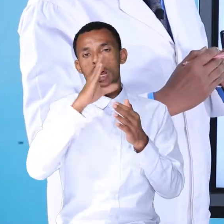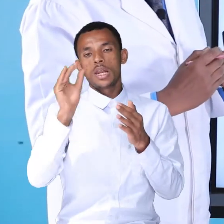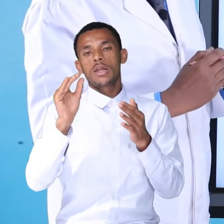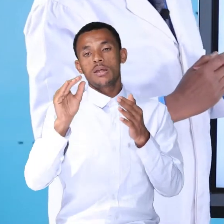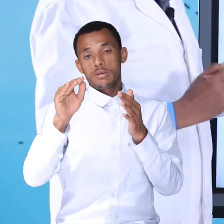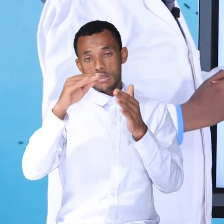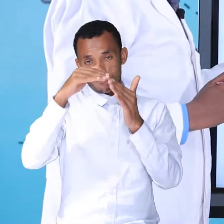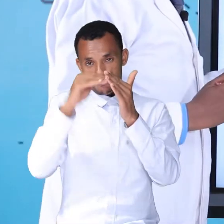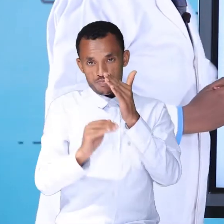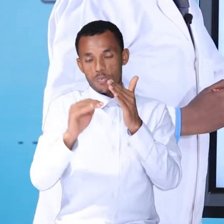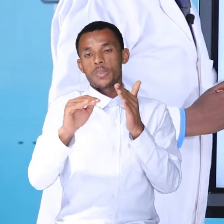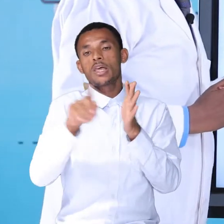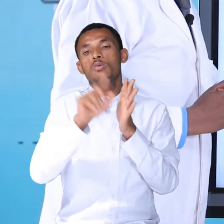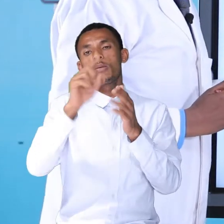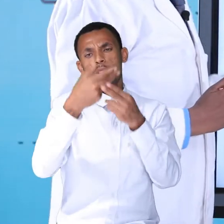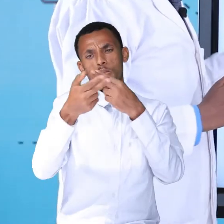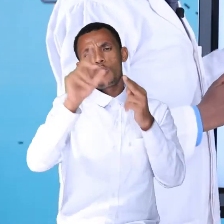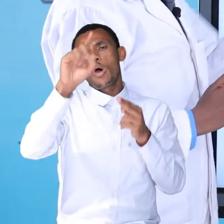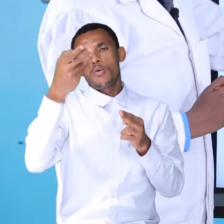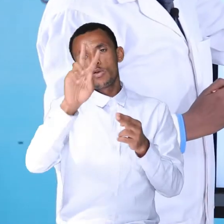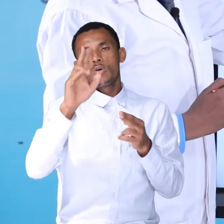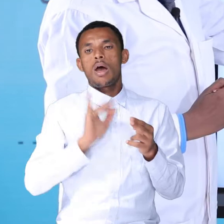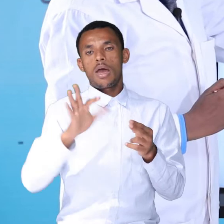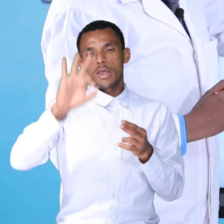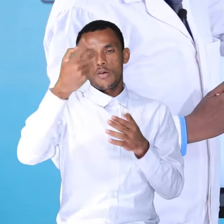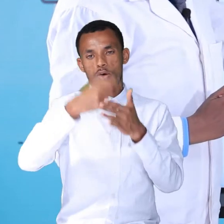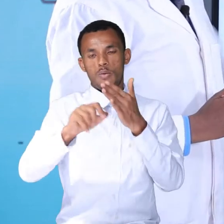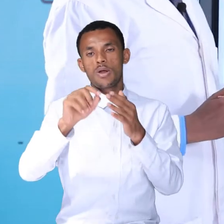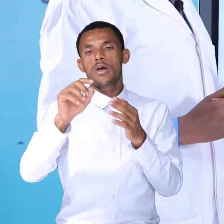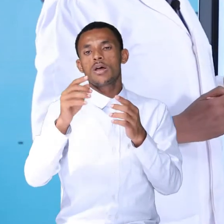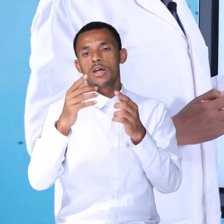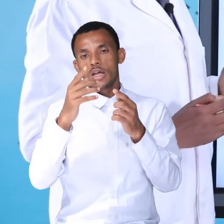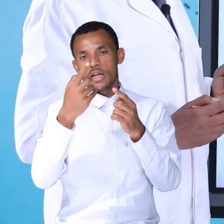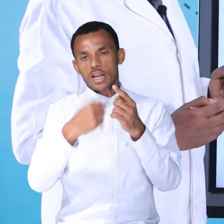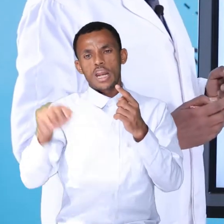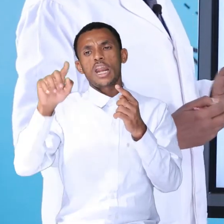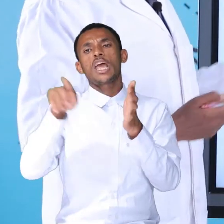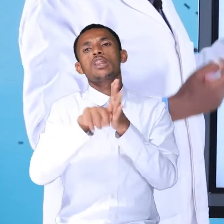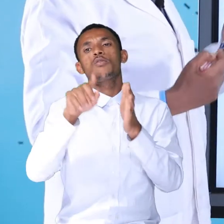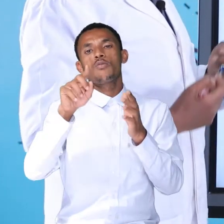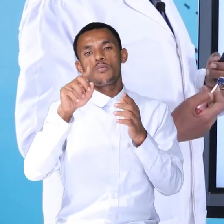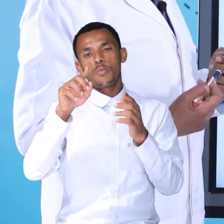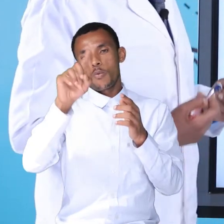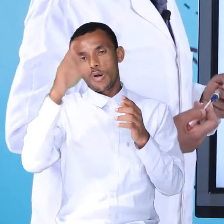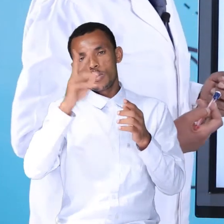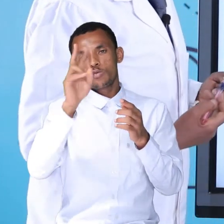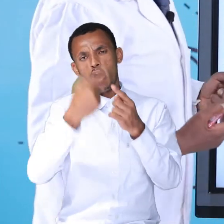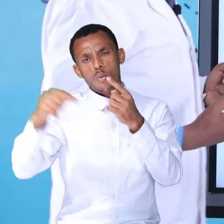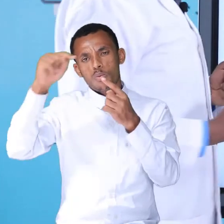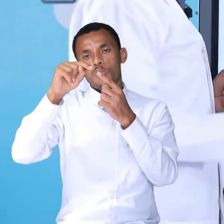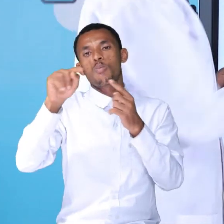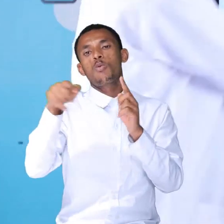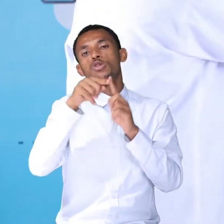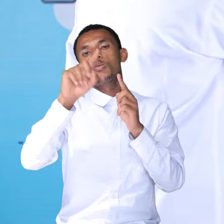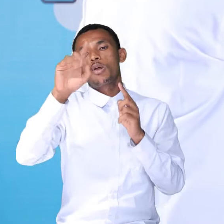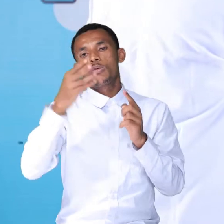negative 1. So when I multiply it by half, I will get a value to be from negative half up to positive half. So to get the amplitude, what